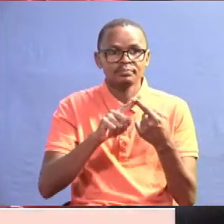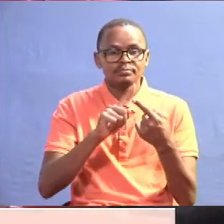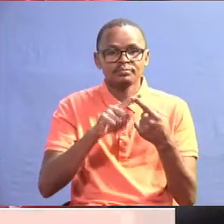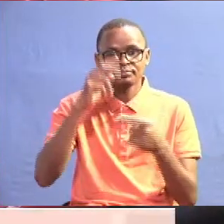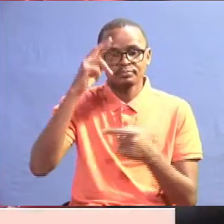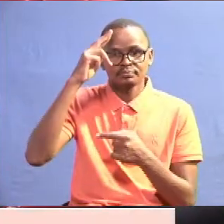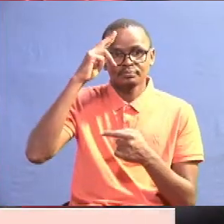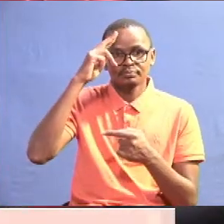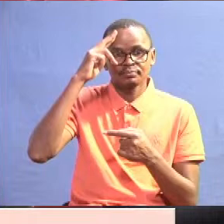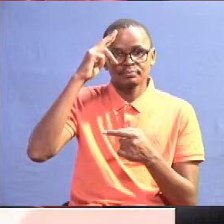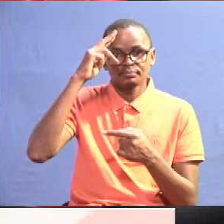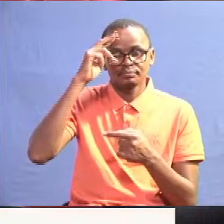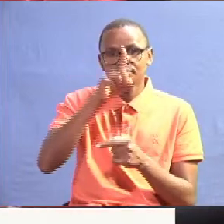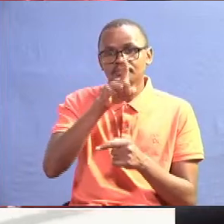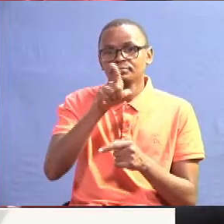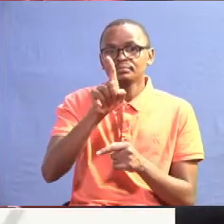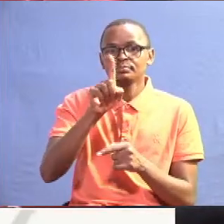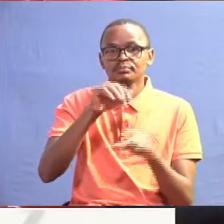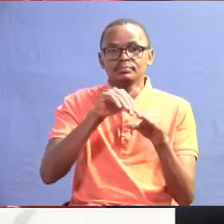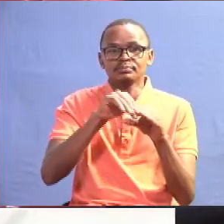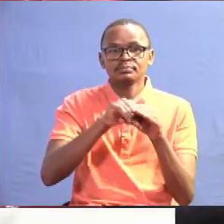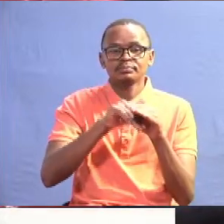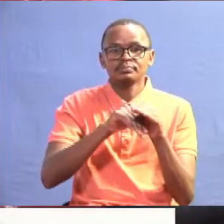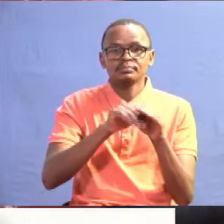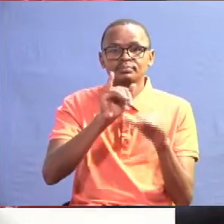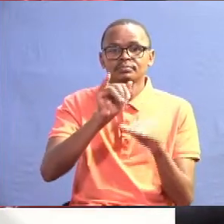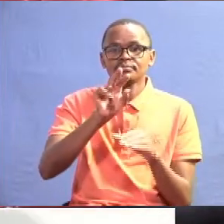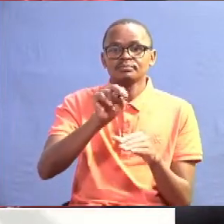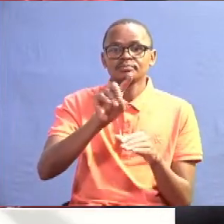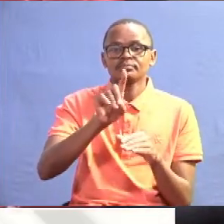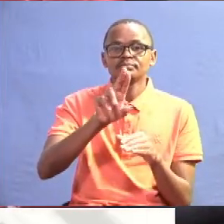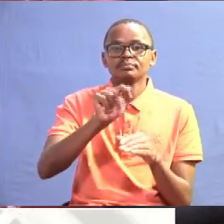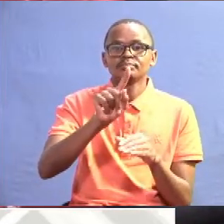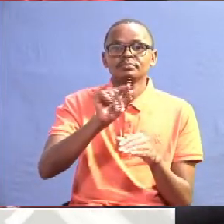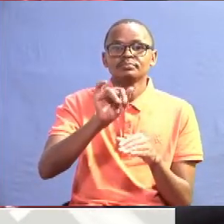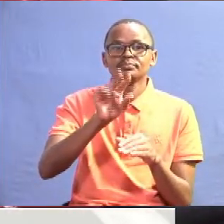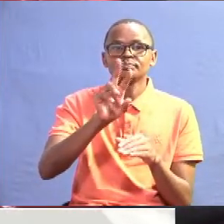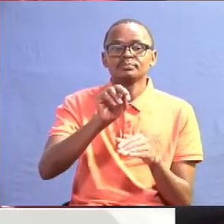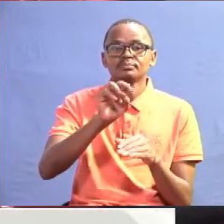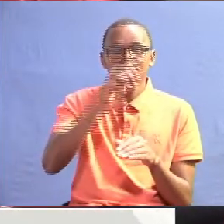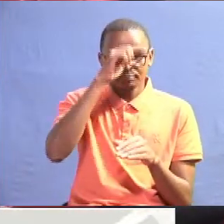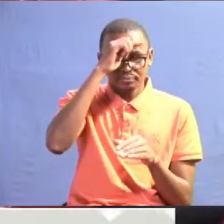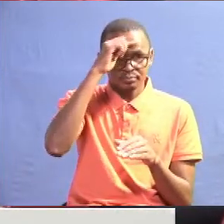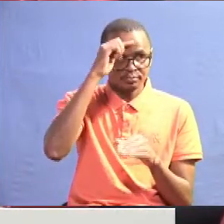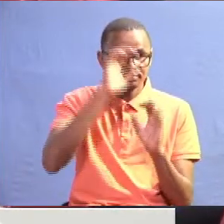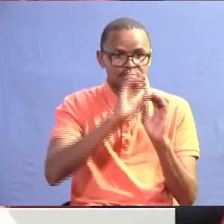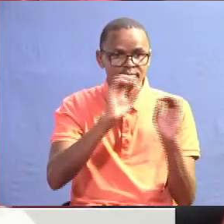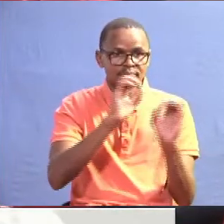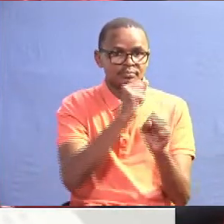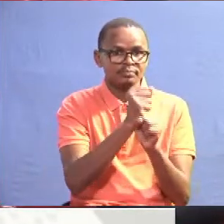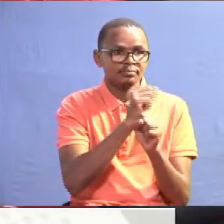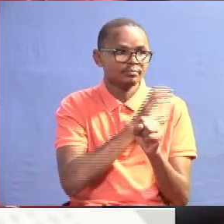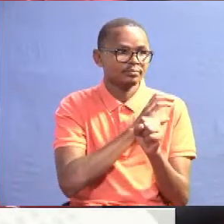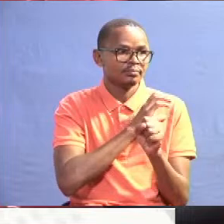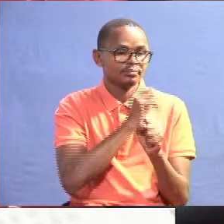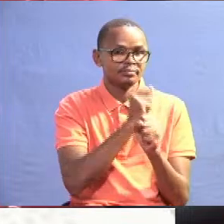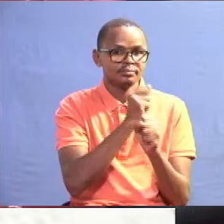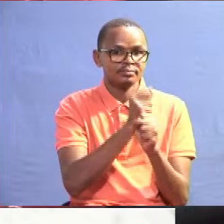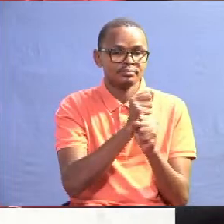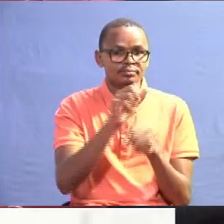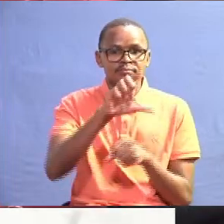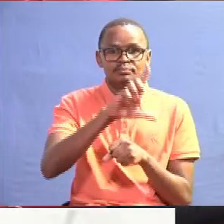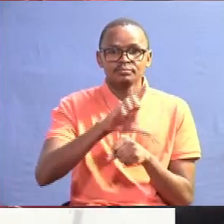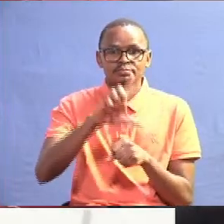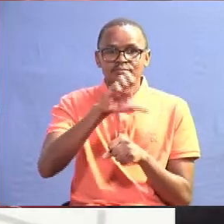police who are in Tulele and those who are in Junction, in Dukamoja, because they are no longer doing their work. They are partnering. They are local like